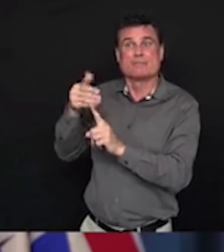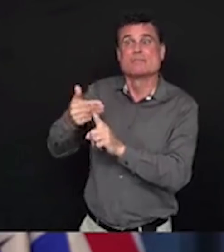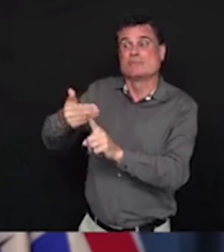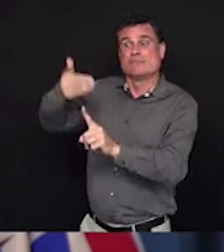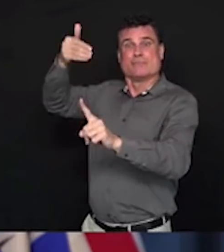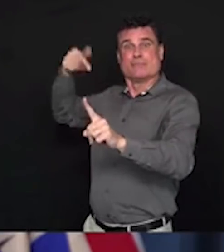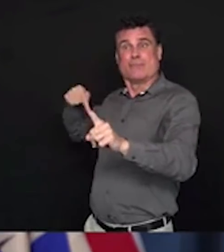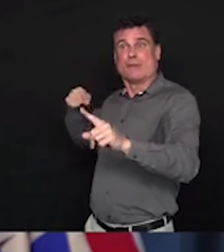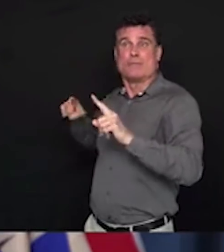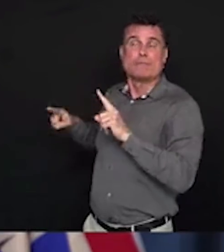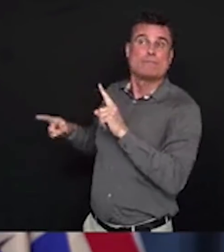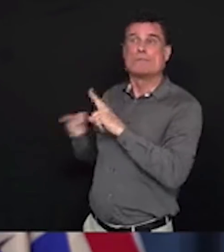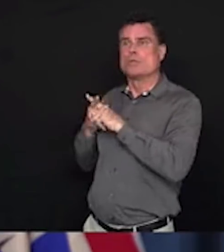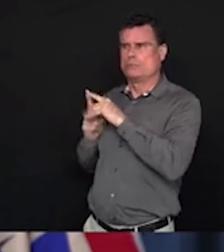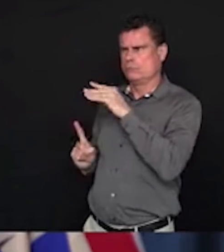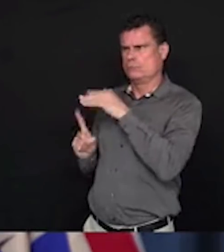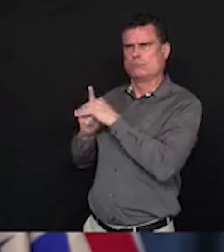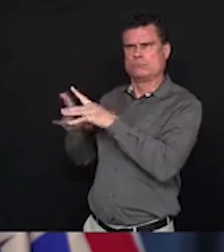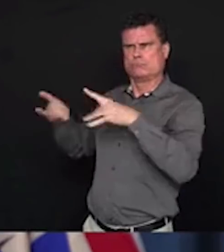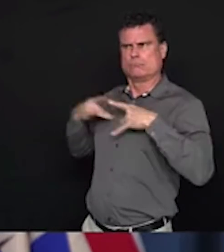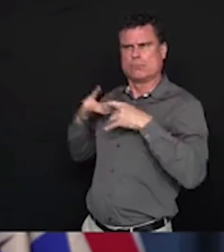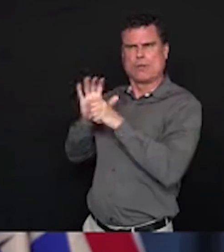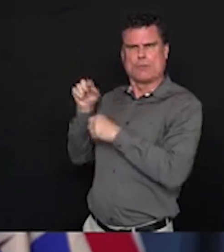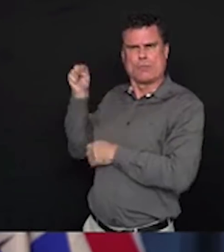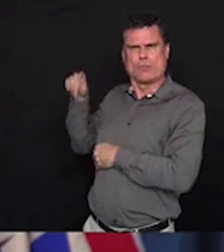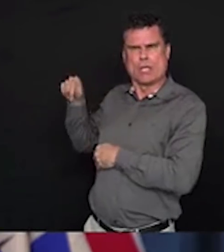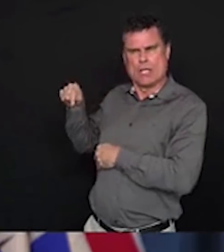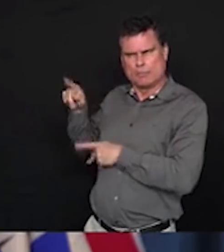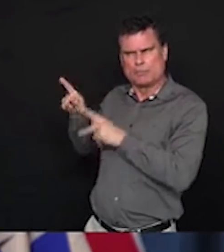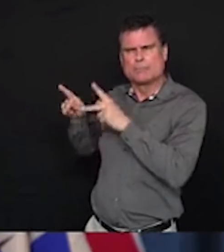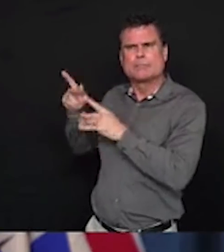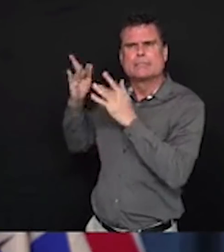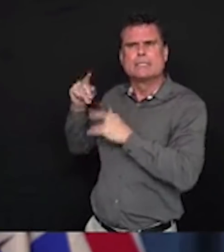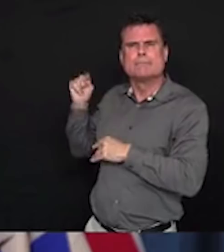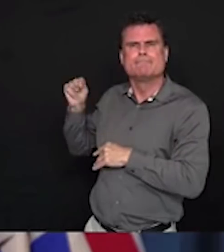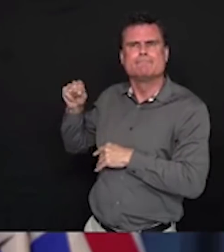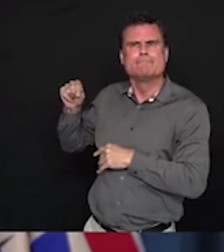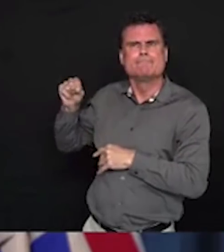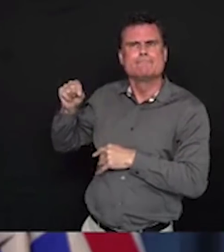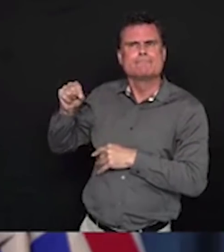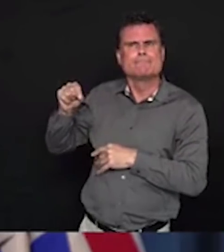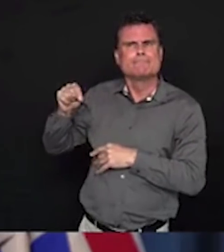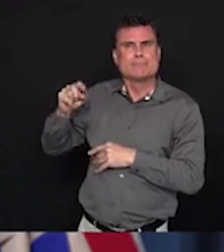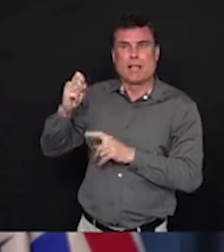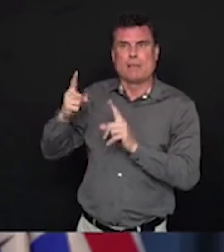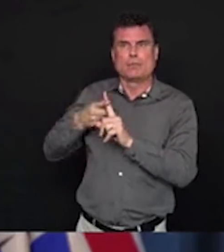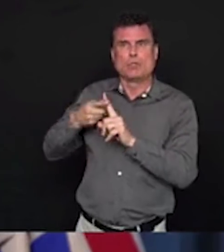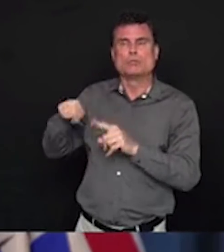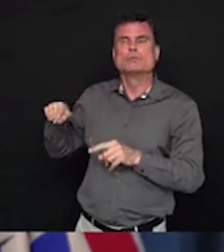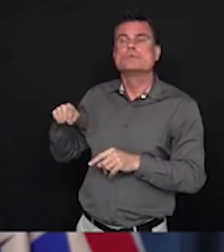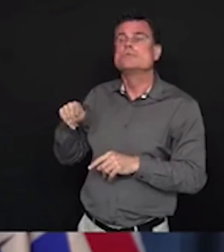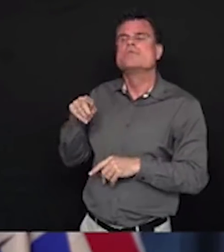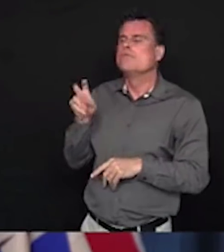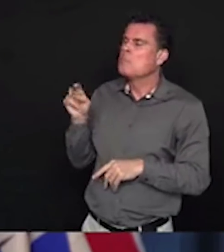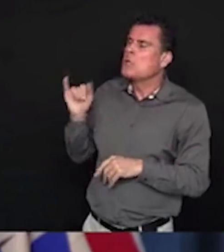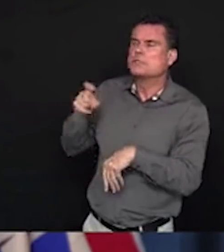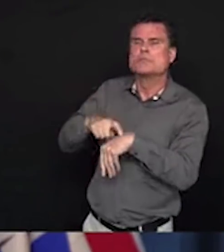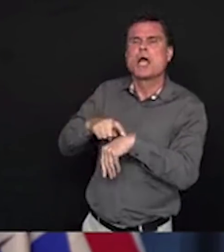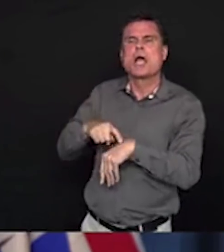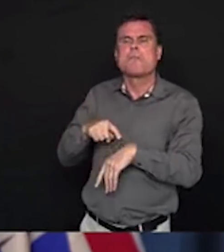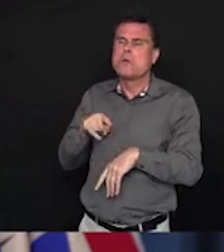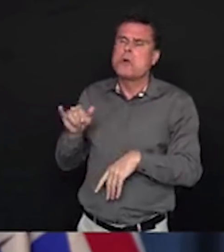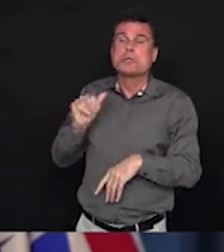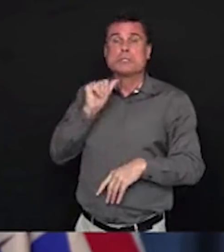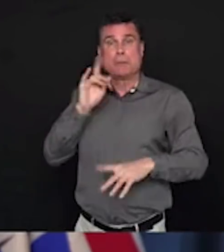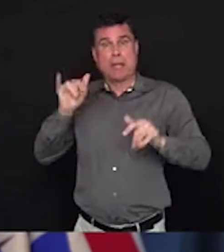it's really challenging for us. It was during influenza season where people are heightened awareness of respiratory